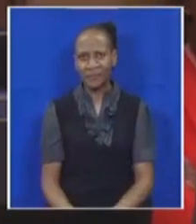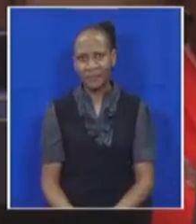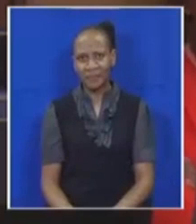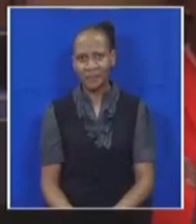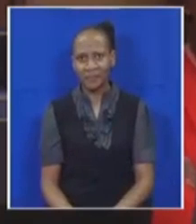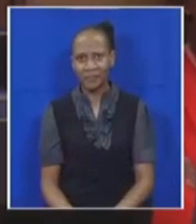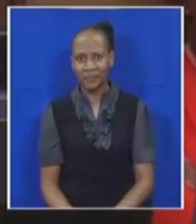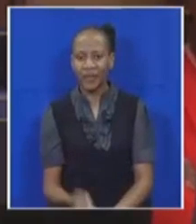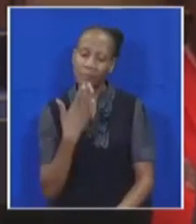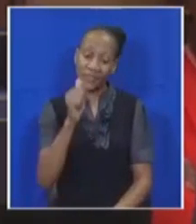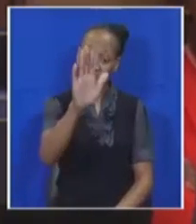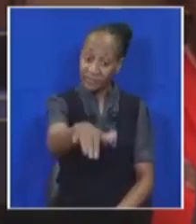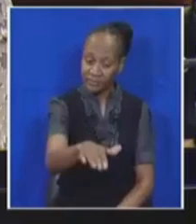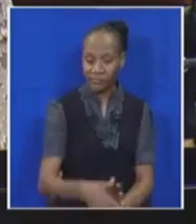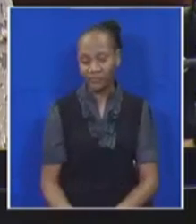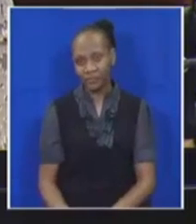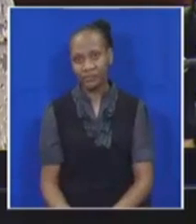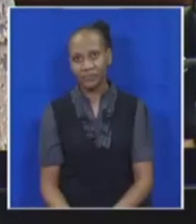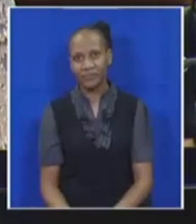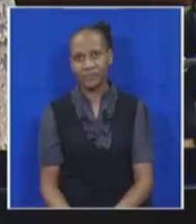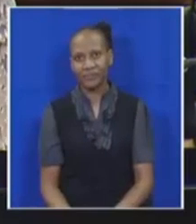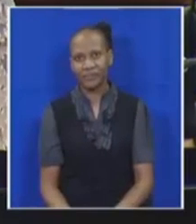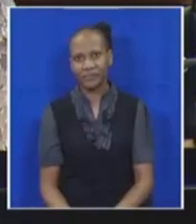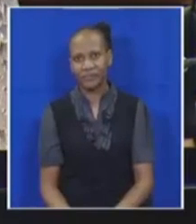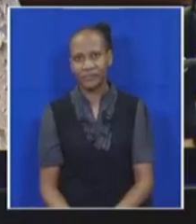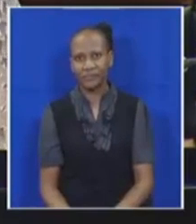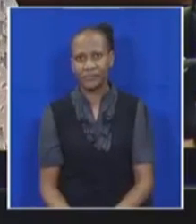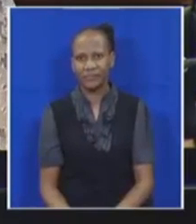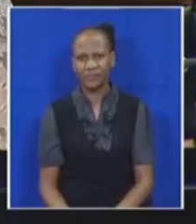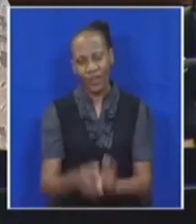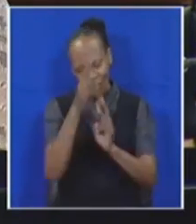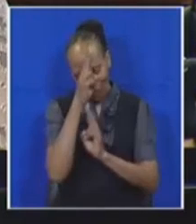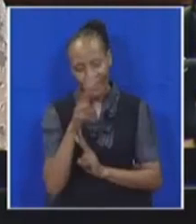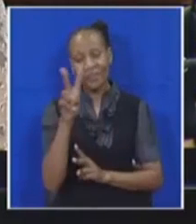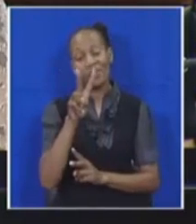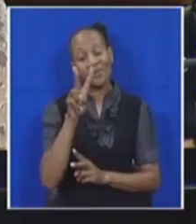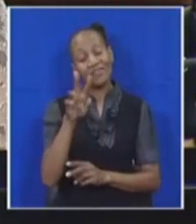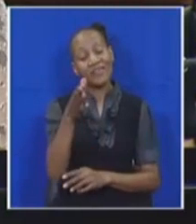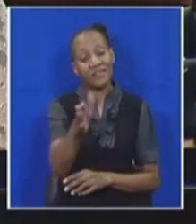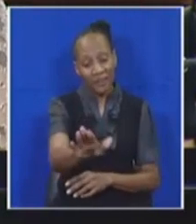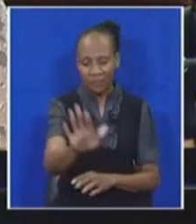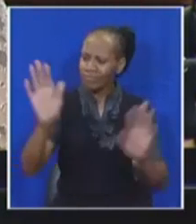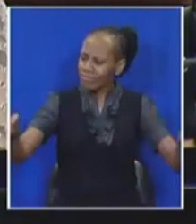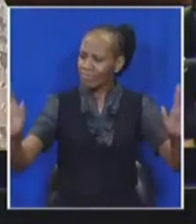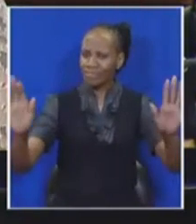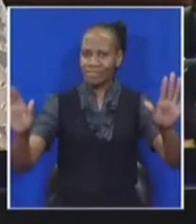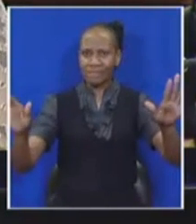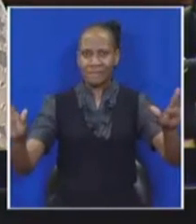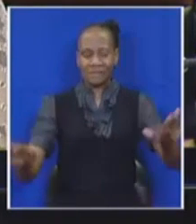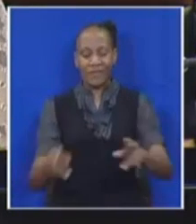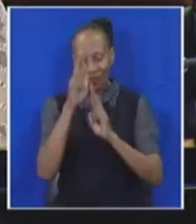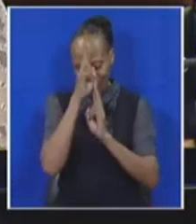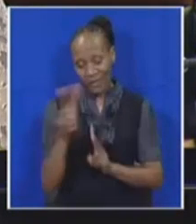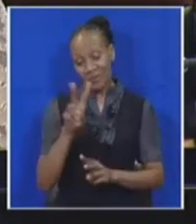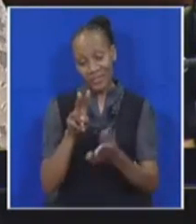Damme, please sit down. Please take Honourable Van Damme, order, members. Honourable Van